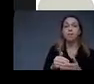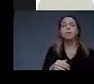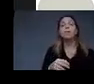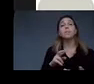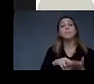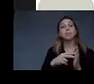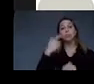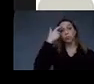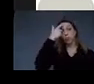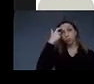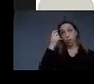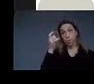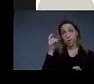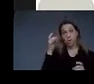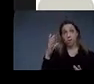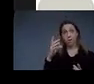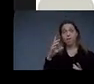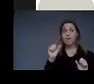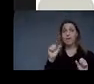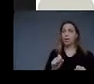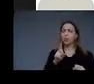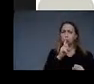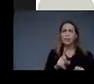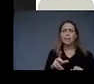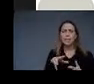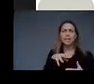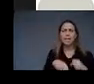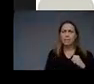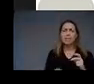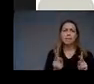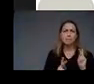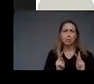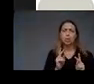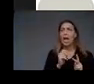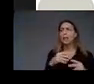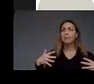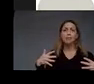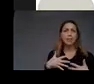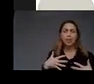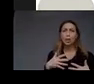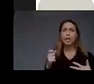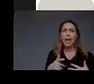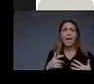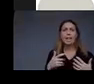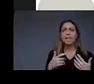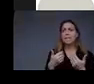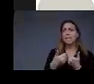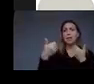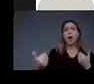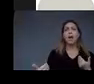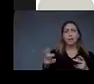can break people, uh, and fear can divide people from one another.